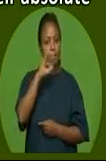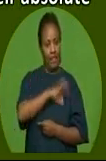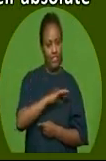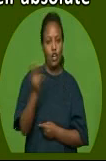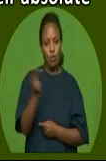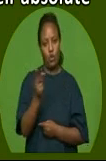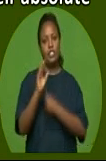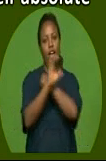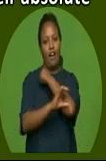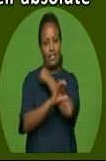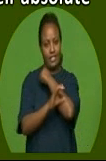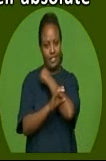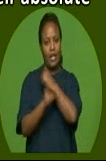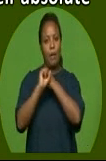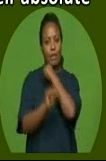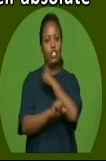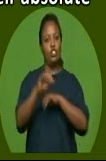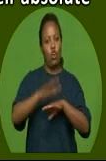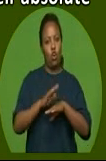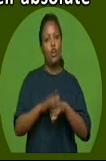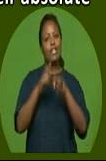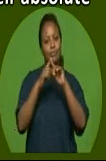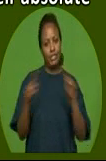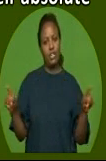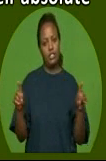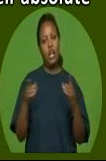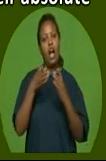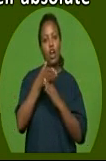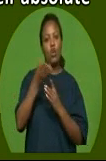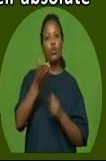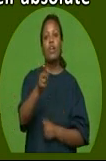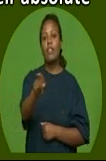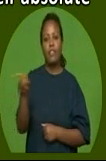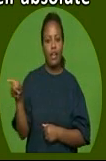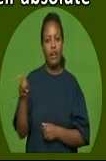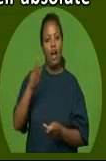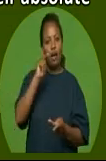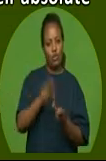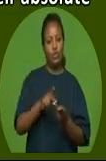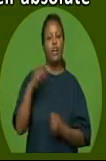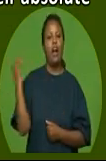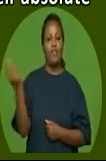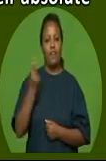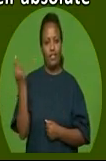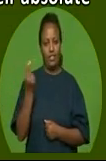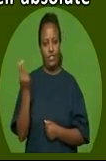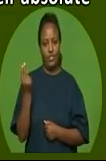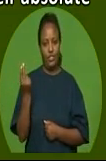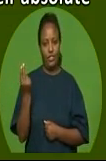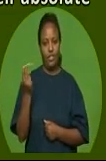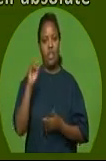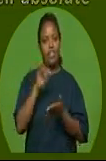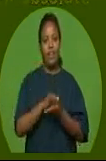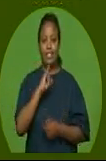would benefit both countries based on specialization along their absolute